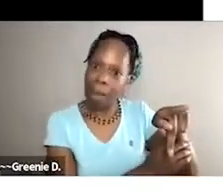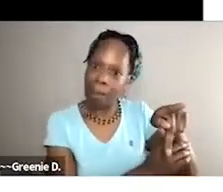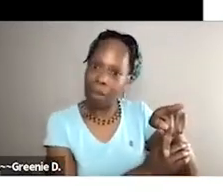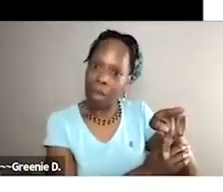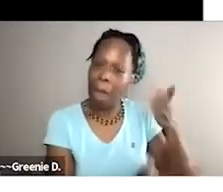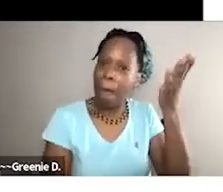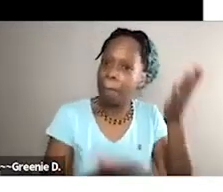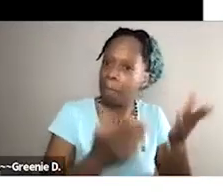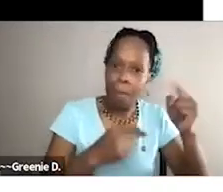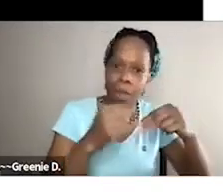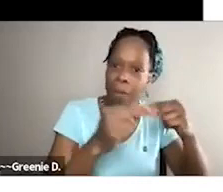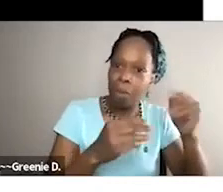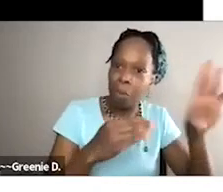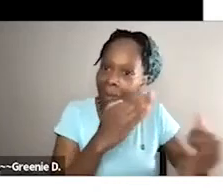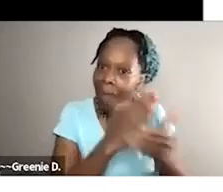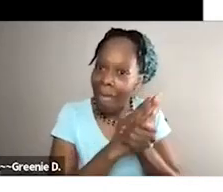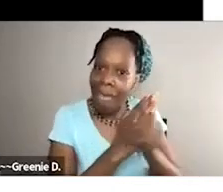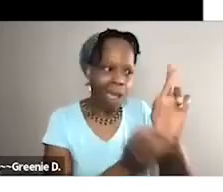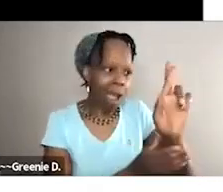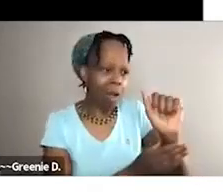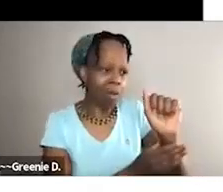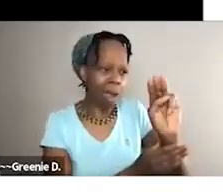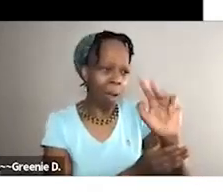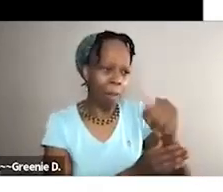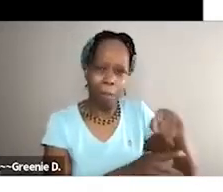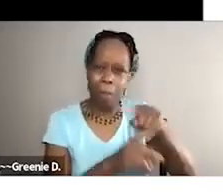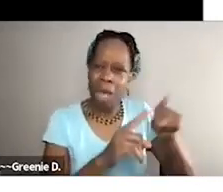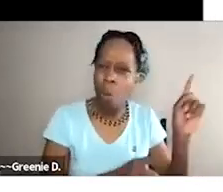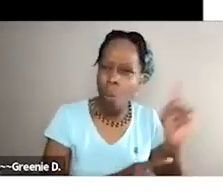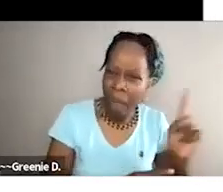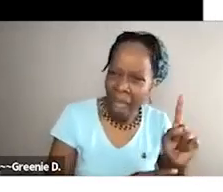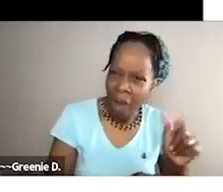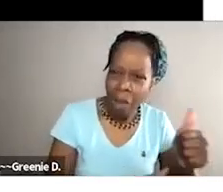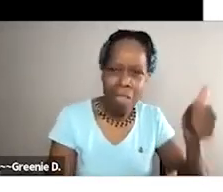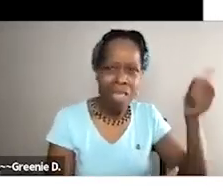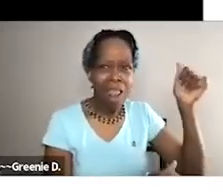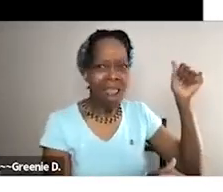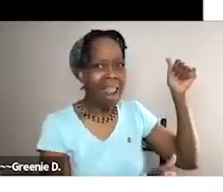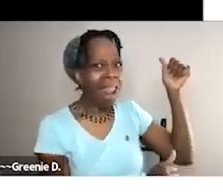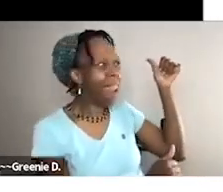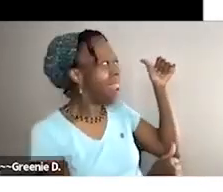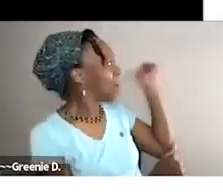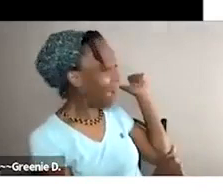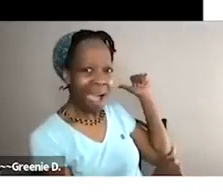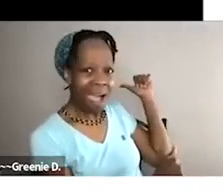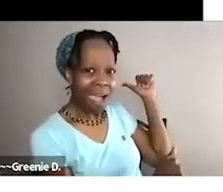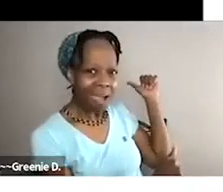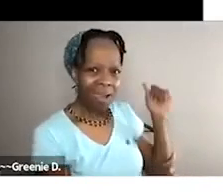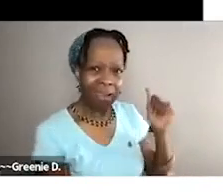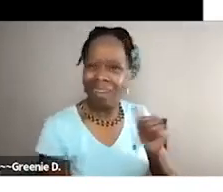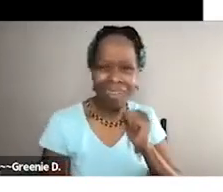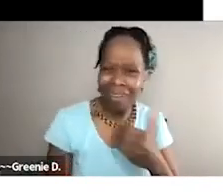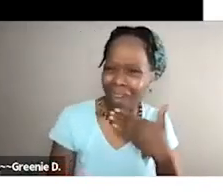altogether? Was the experience that somebody has while traveling through a particular environment